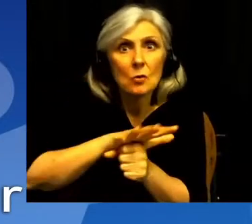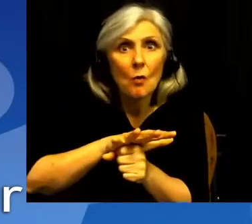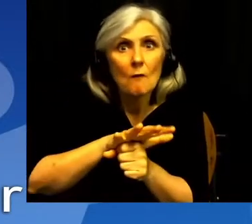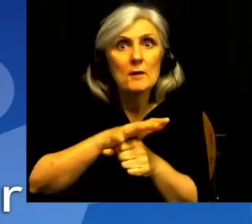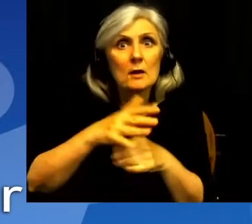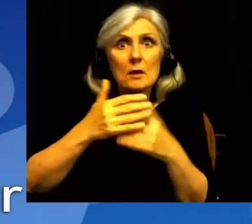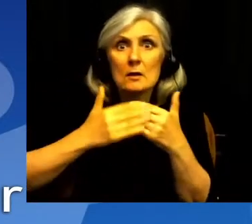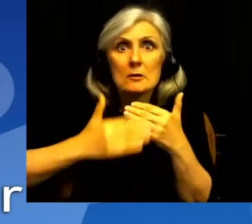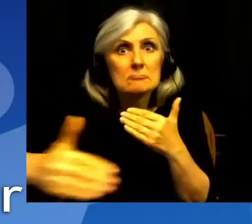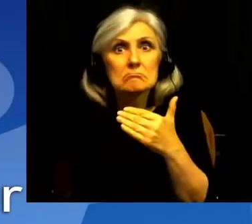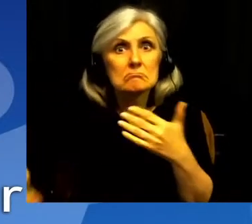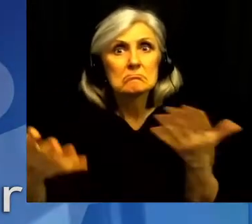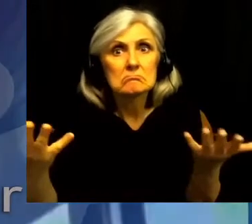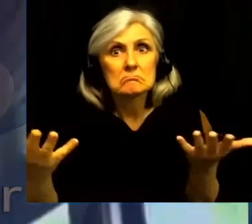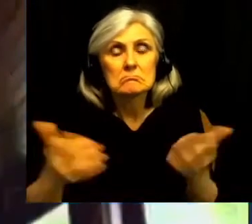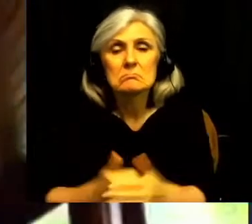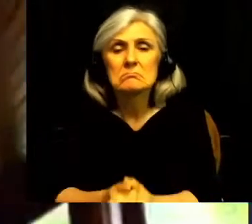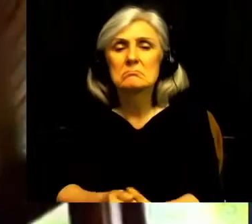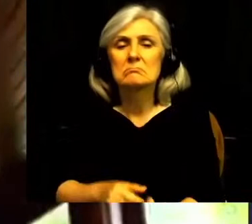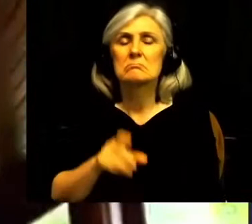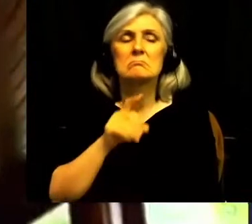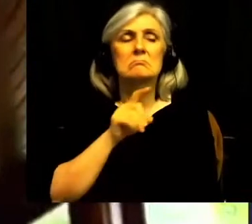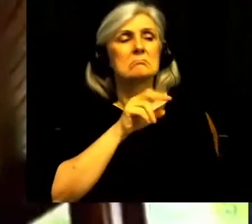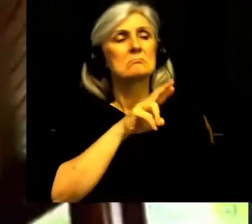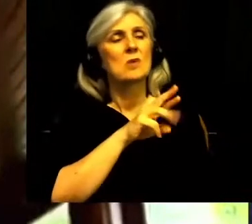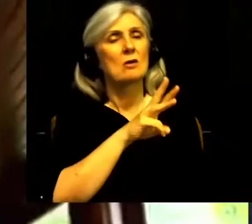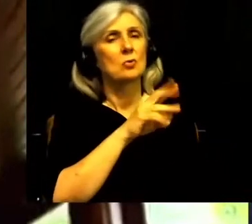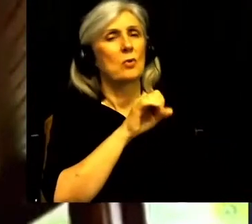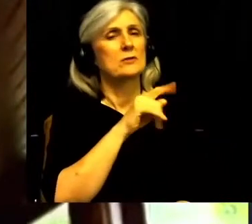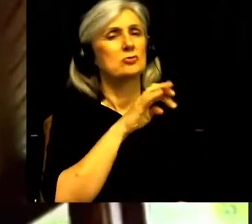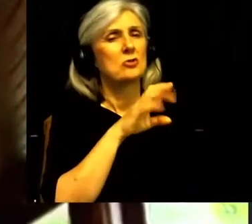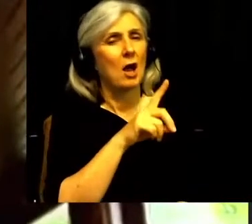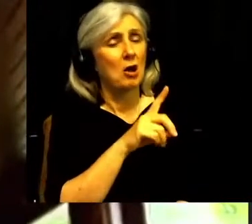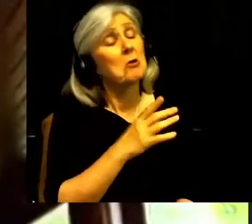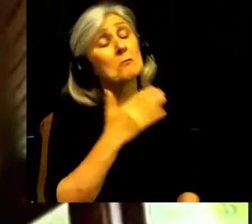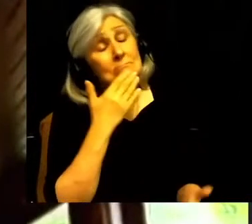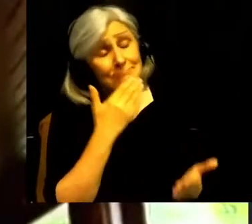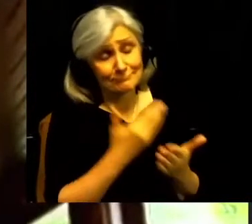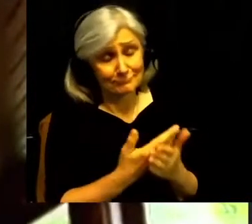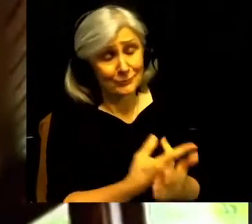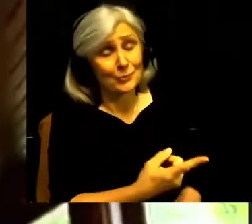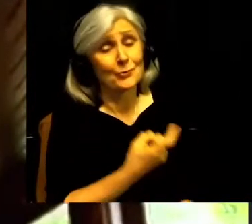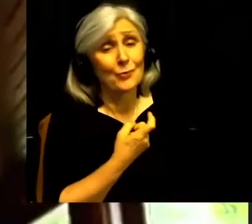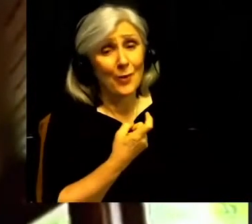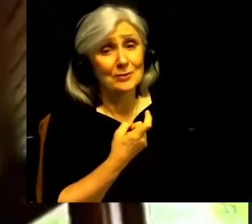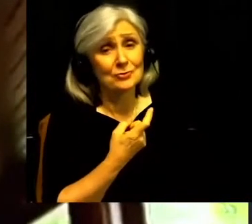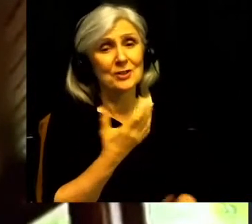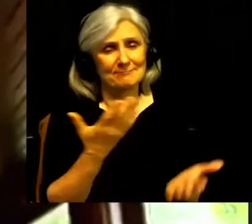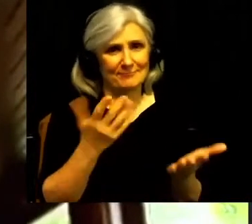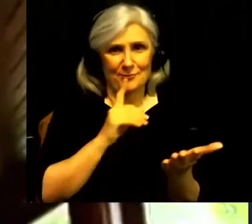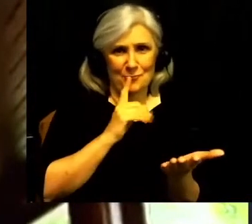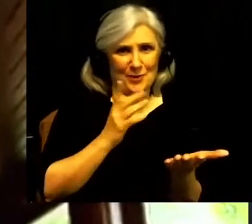be? I think it's a good question, and these are sort of impressions and opinions.